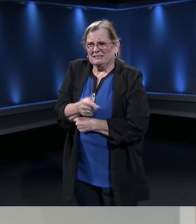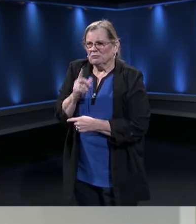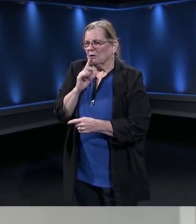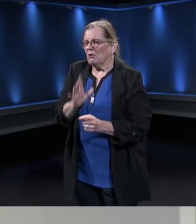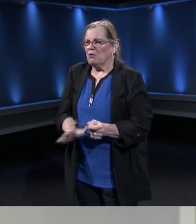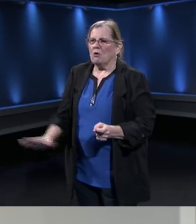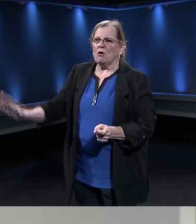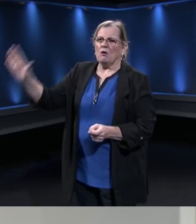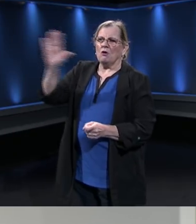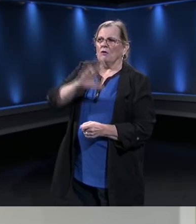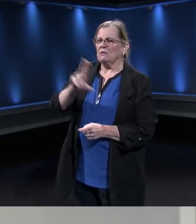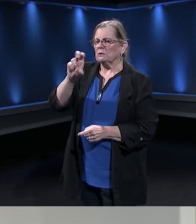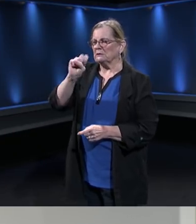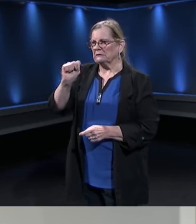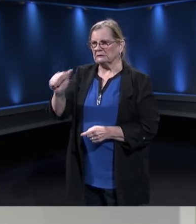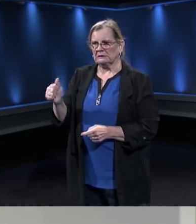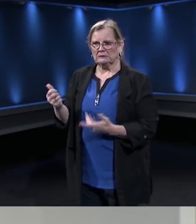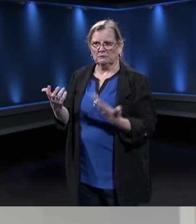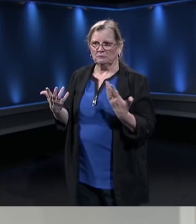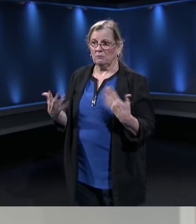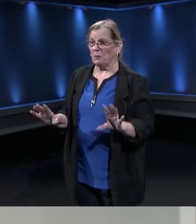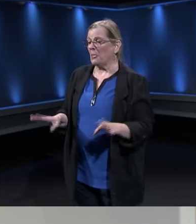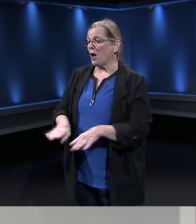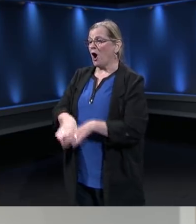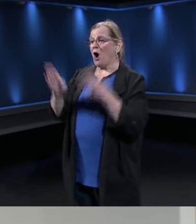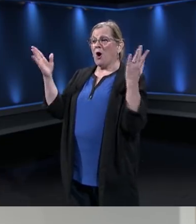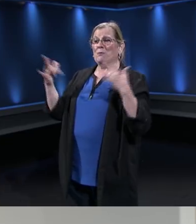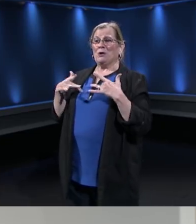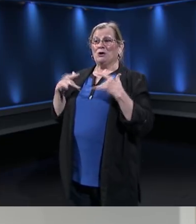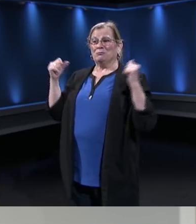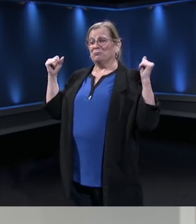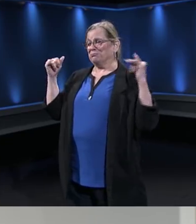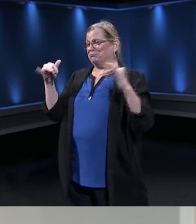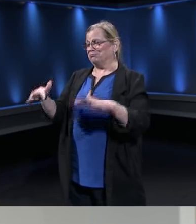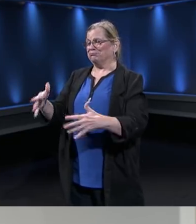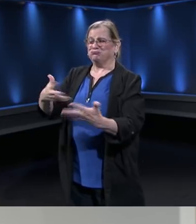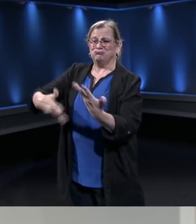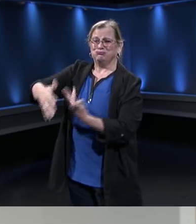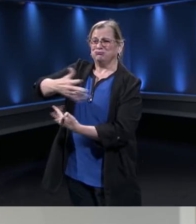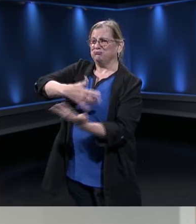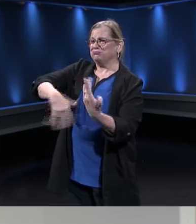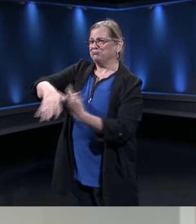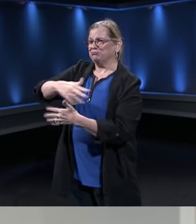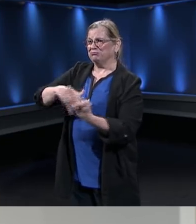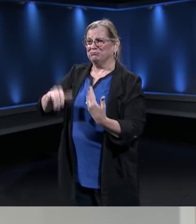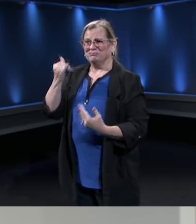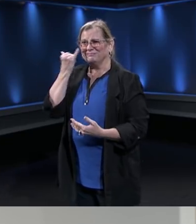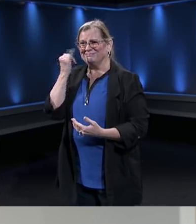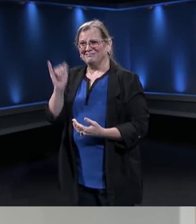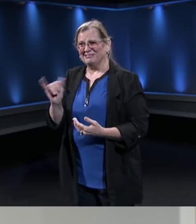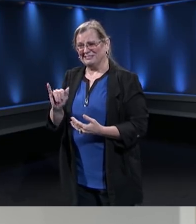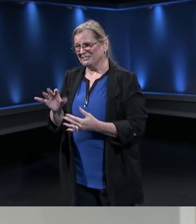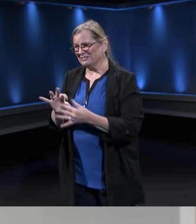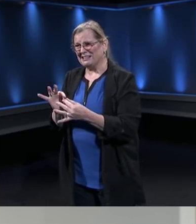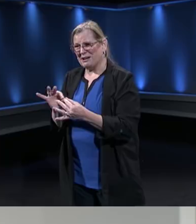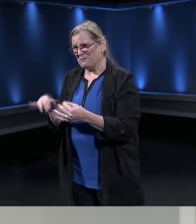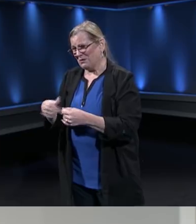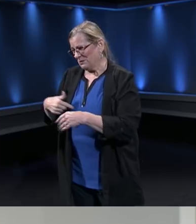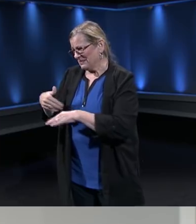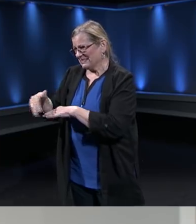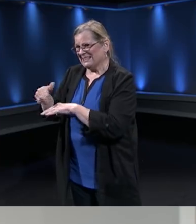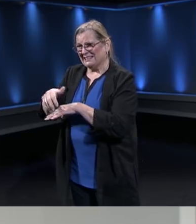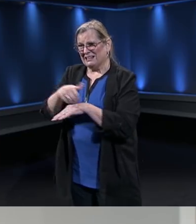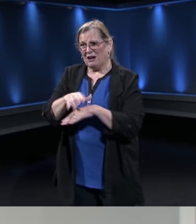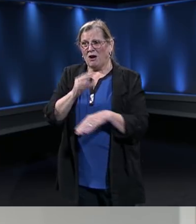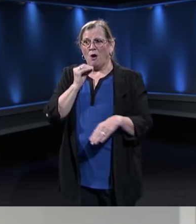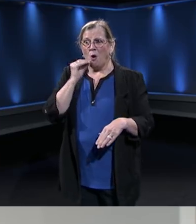this country are opening to the hybrid plan that we proposed and are already sending home hundreds of kids